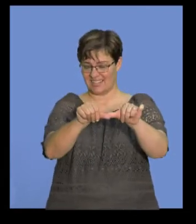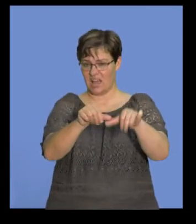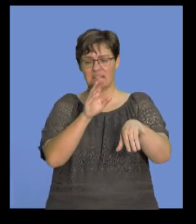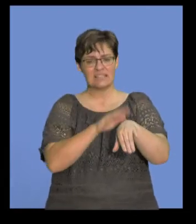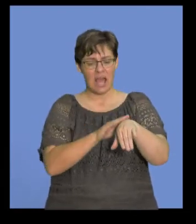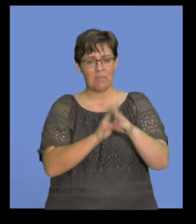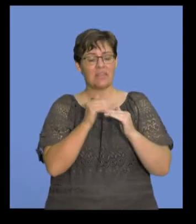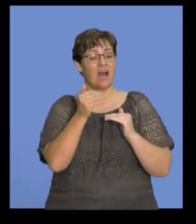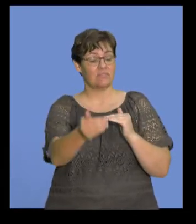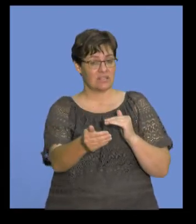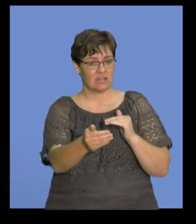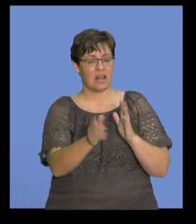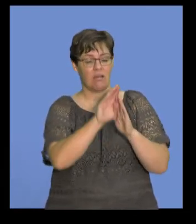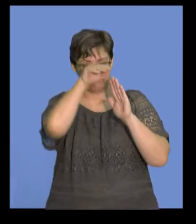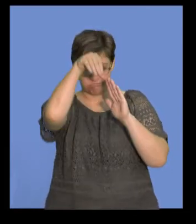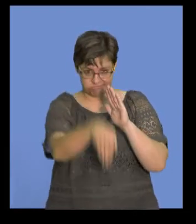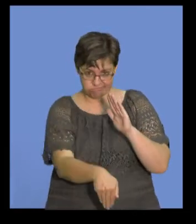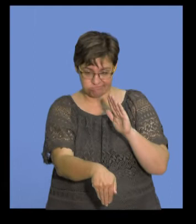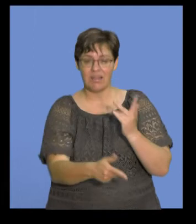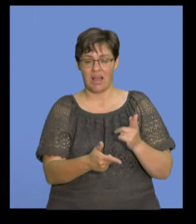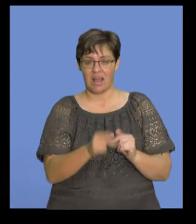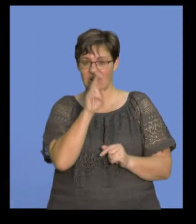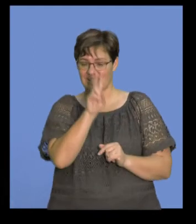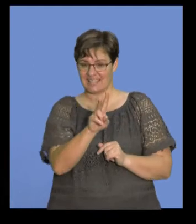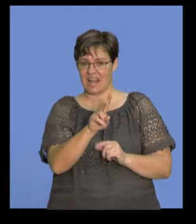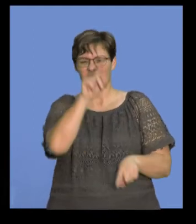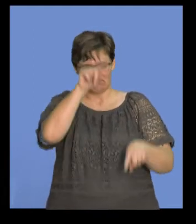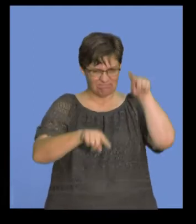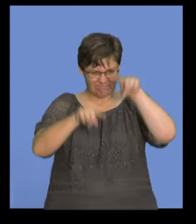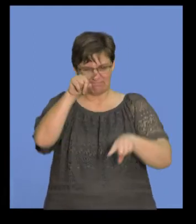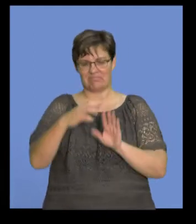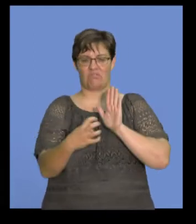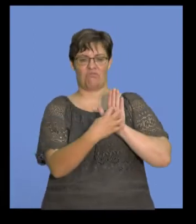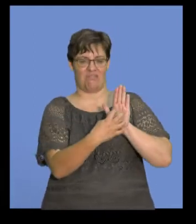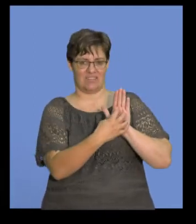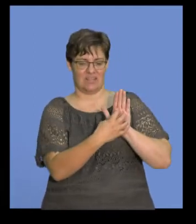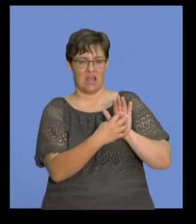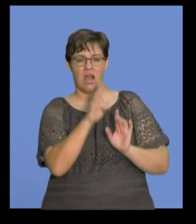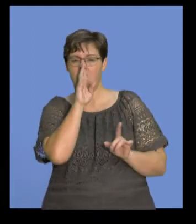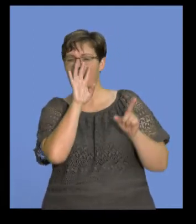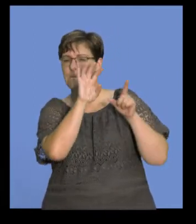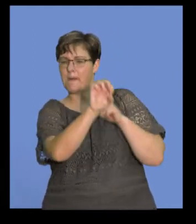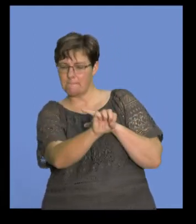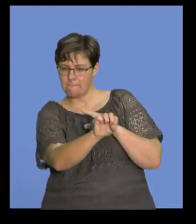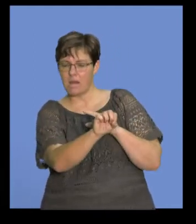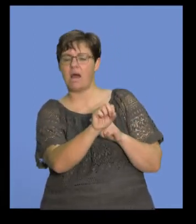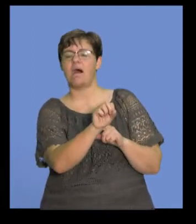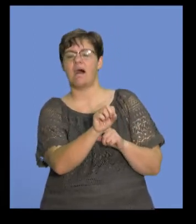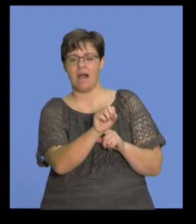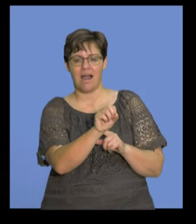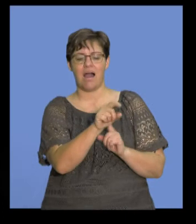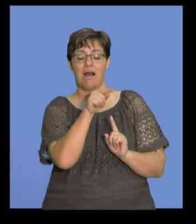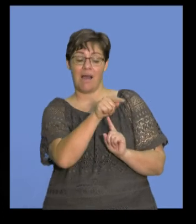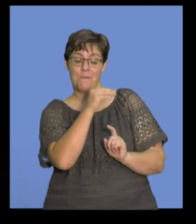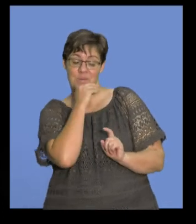period after which there's a decrease. So that is looking at the trend in the graph and seeing trends and being able to respond